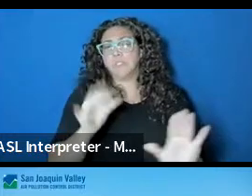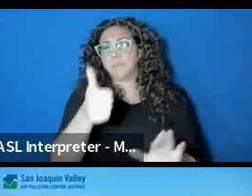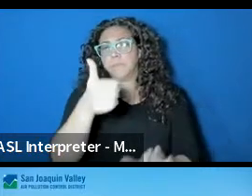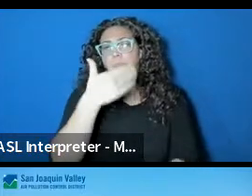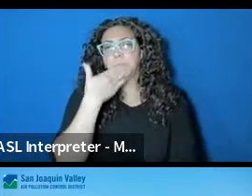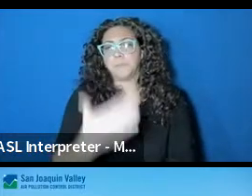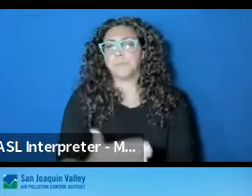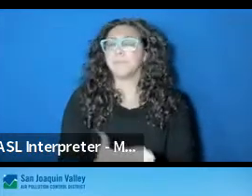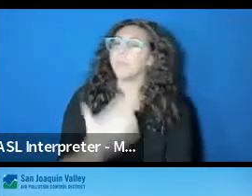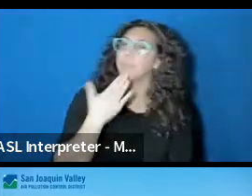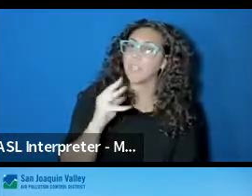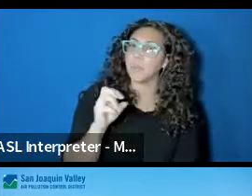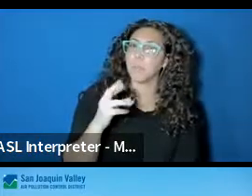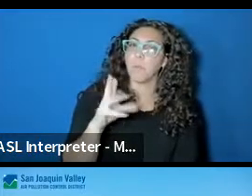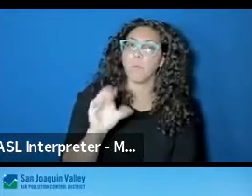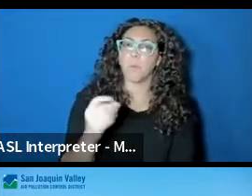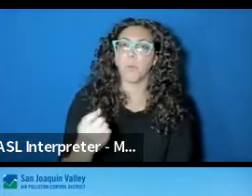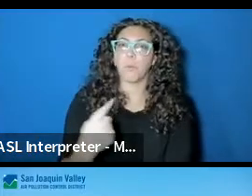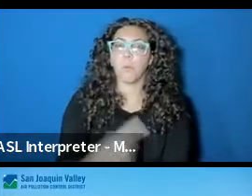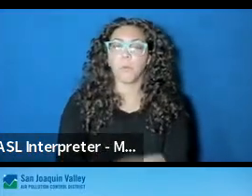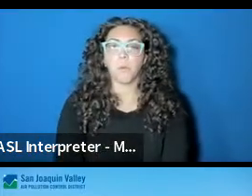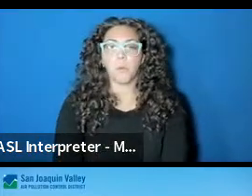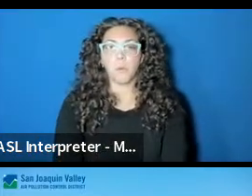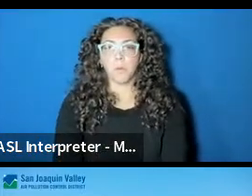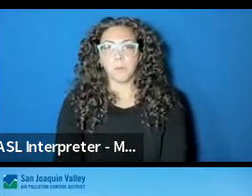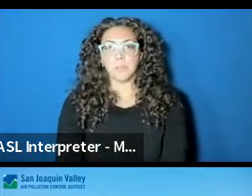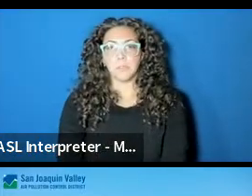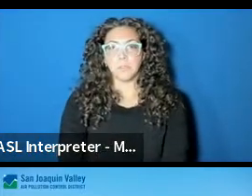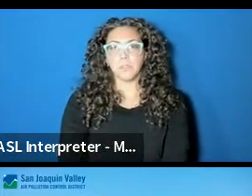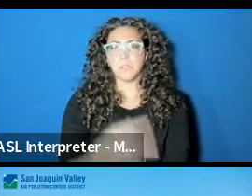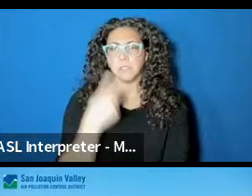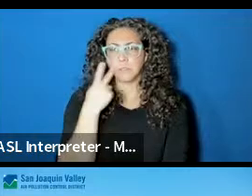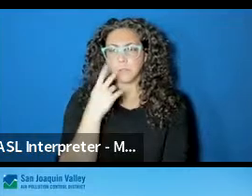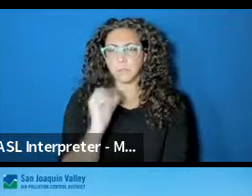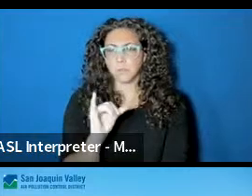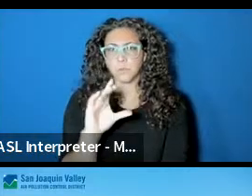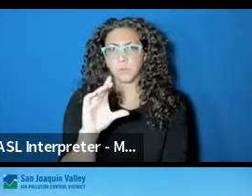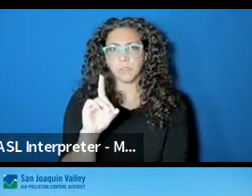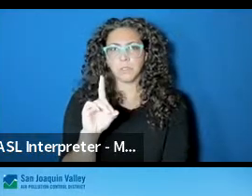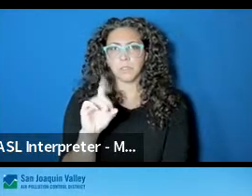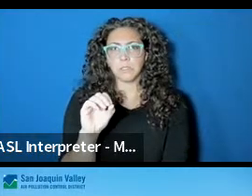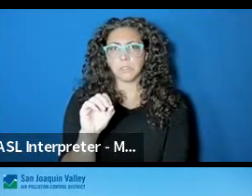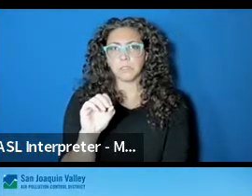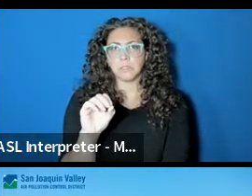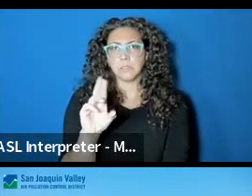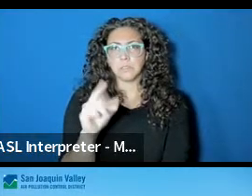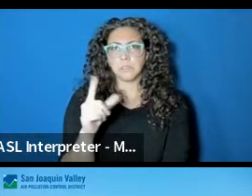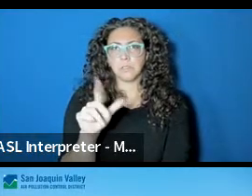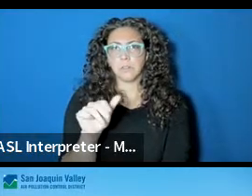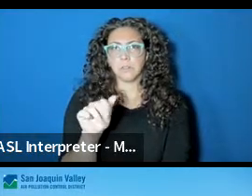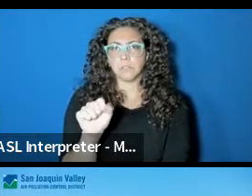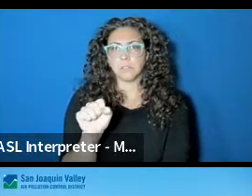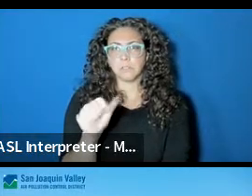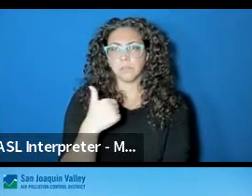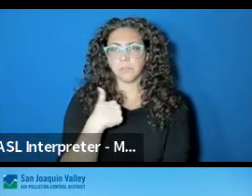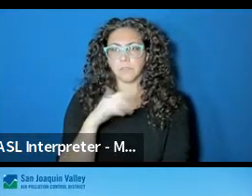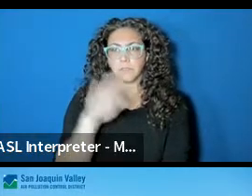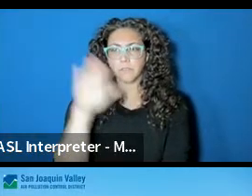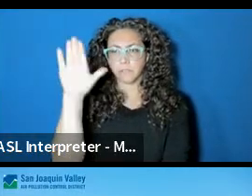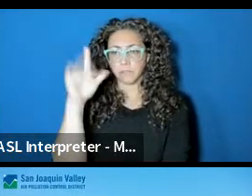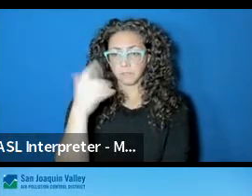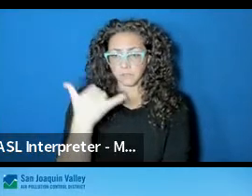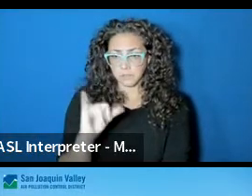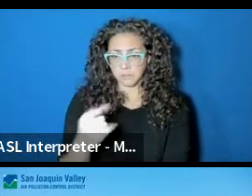Thank you, Margot, for that question. And I did see that Douglas had his hand up. Douglas, do you still have a